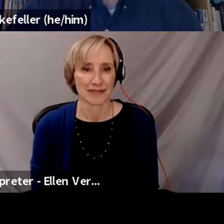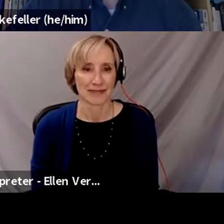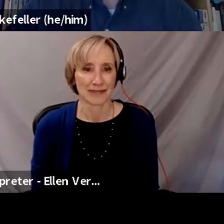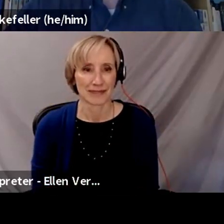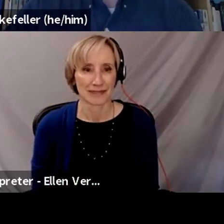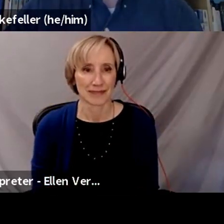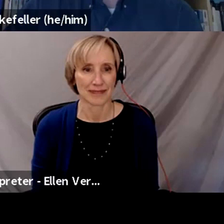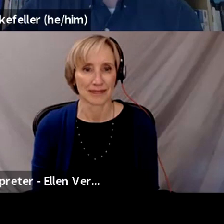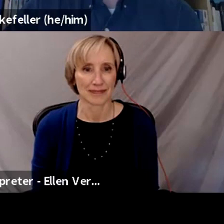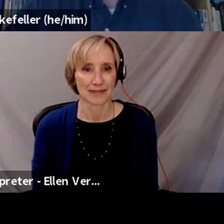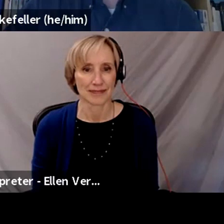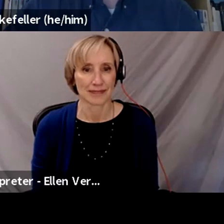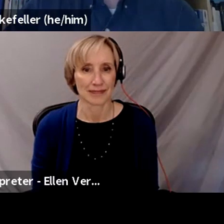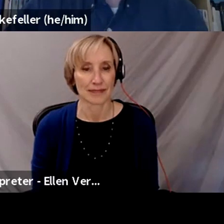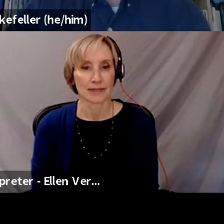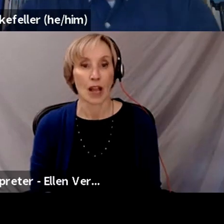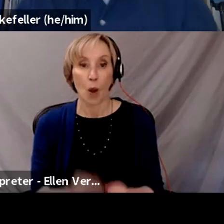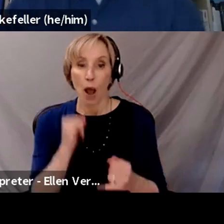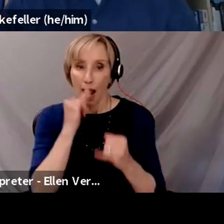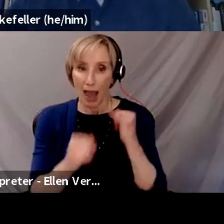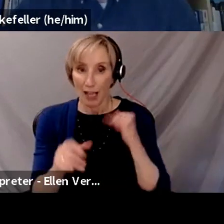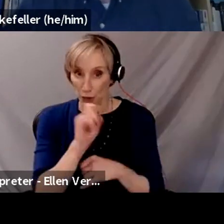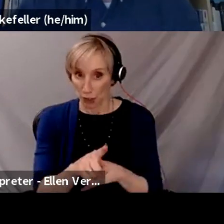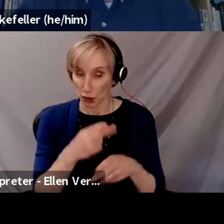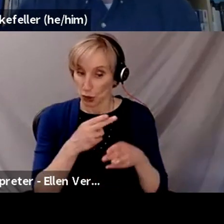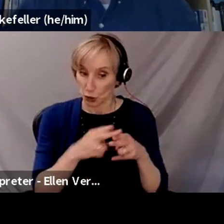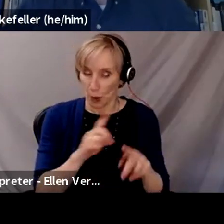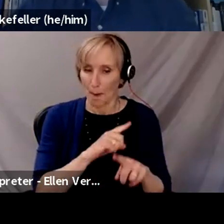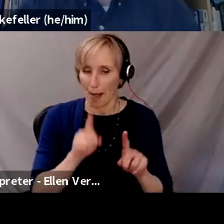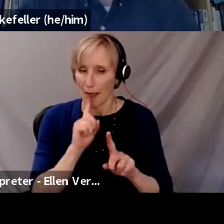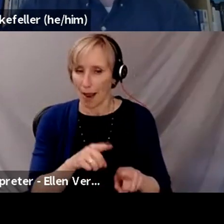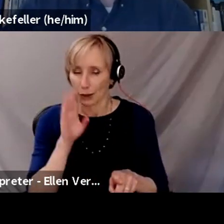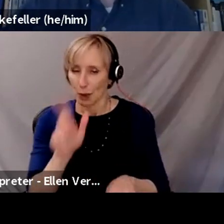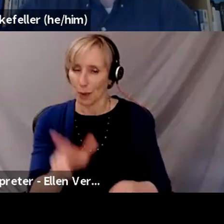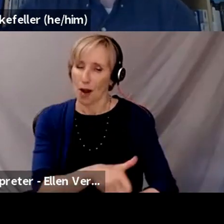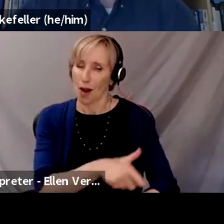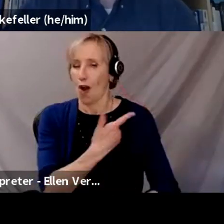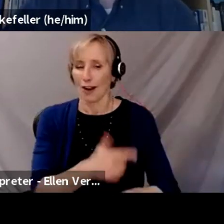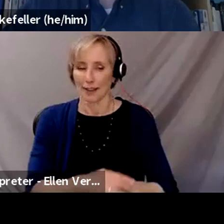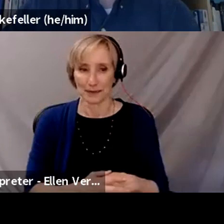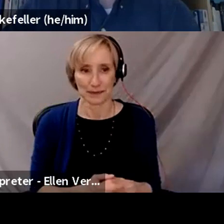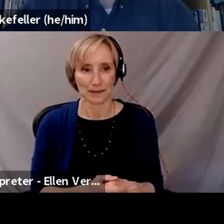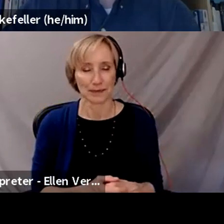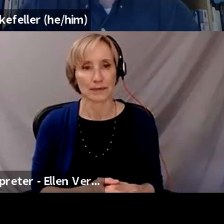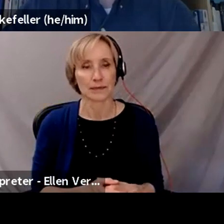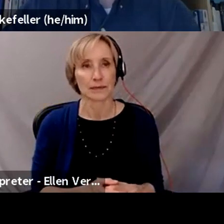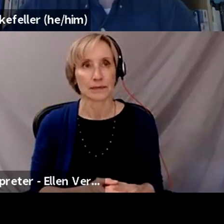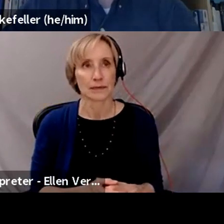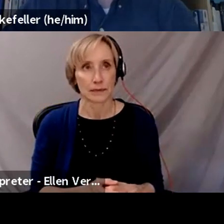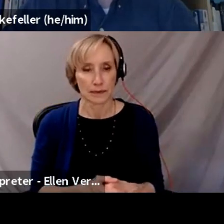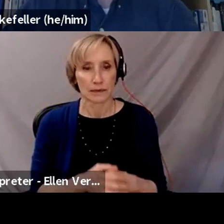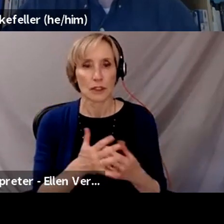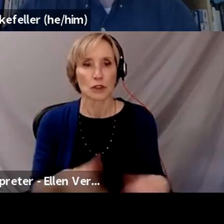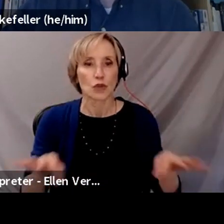which is a short one, but probably has longer answers. The question is, what do you think are the critical next steps